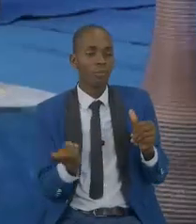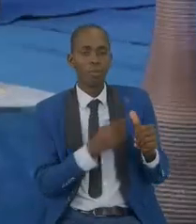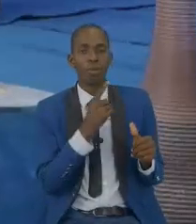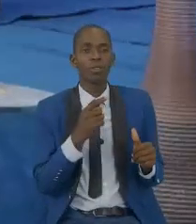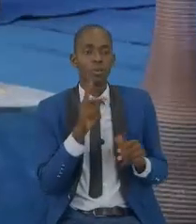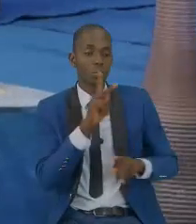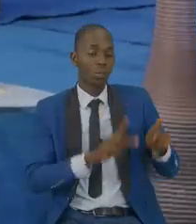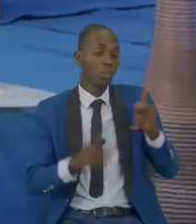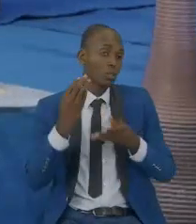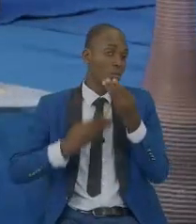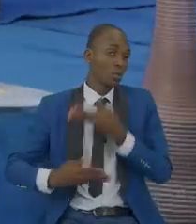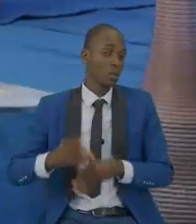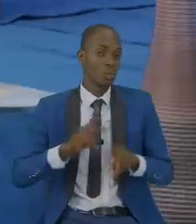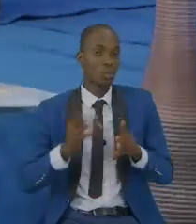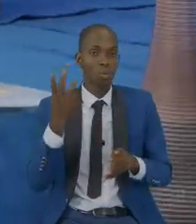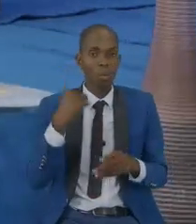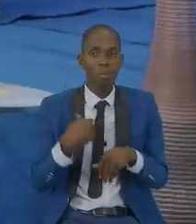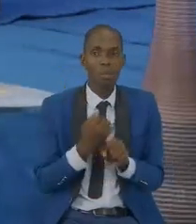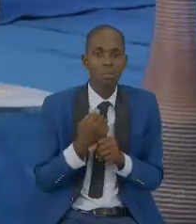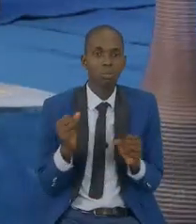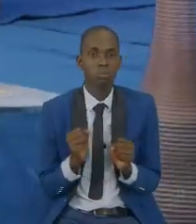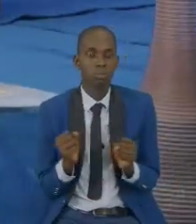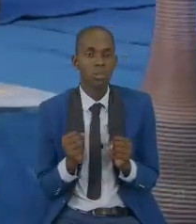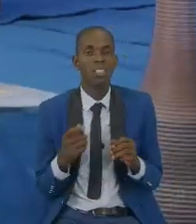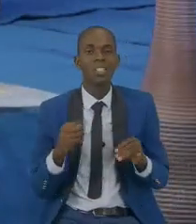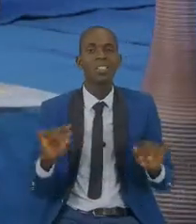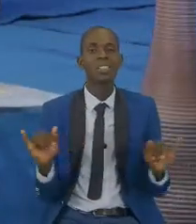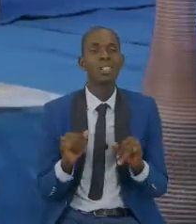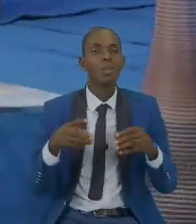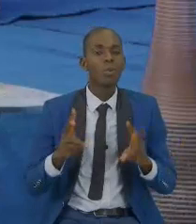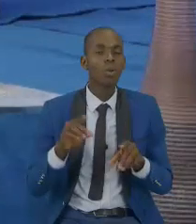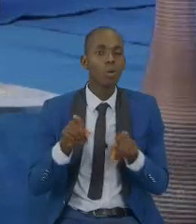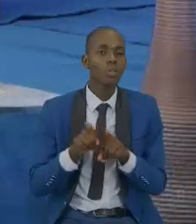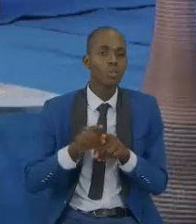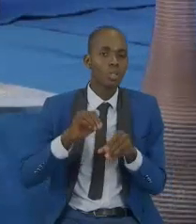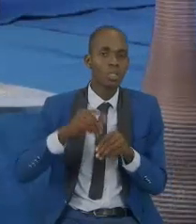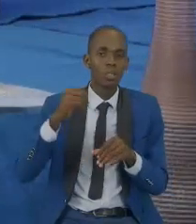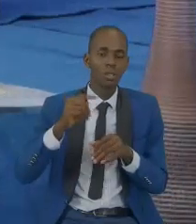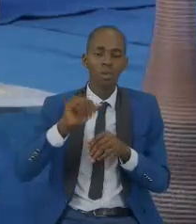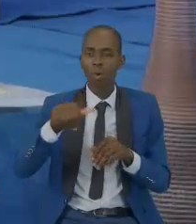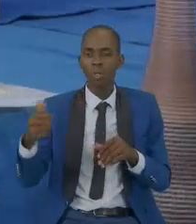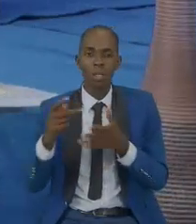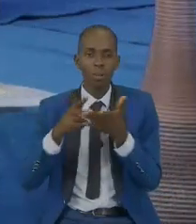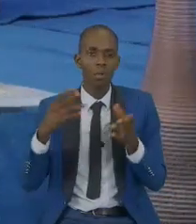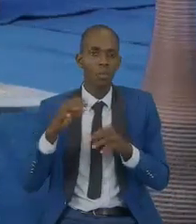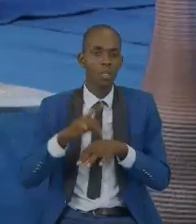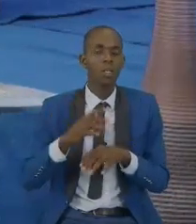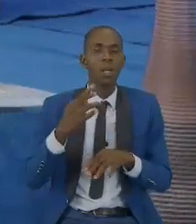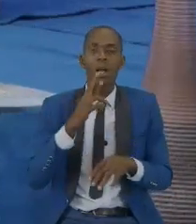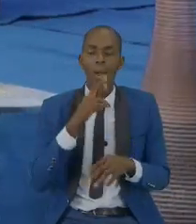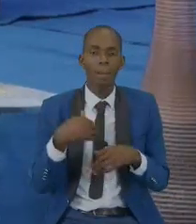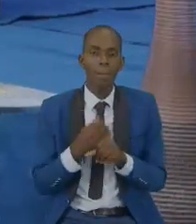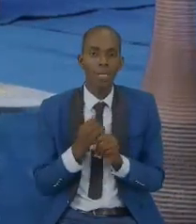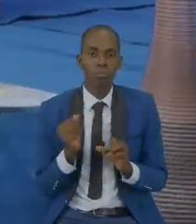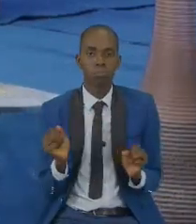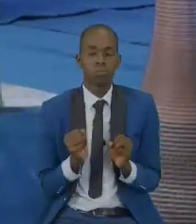threatened and they were fearful, the same way the people in the uttermost part of the earth, the same way we're threatened, and they tell us, shut